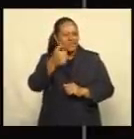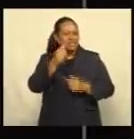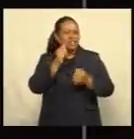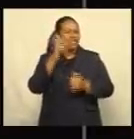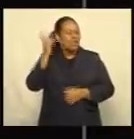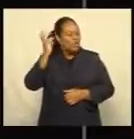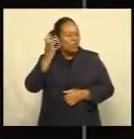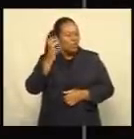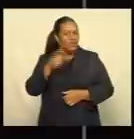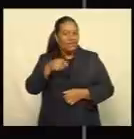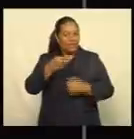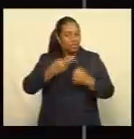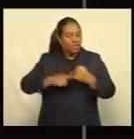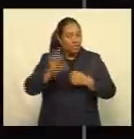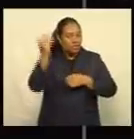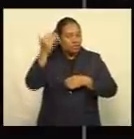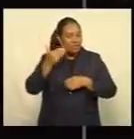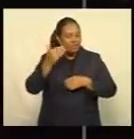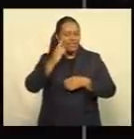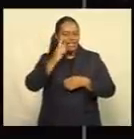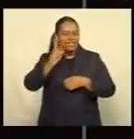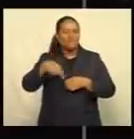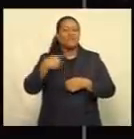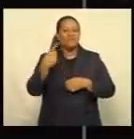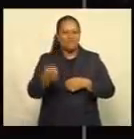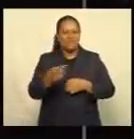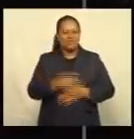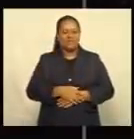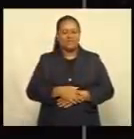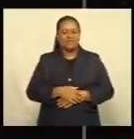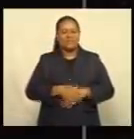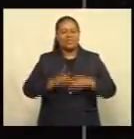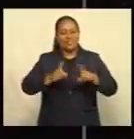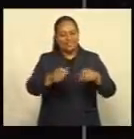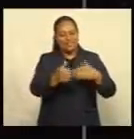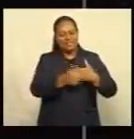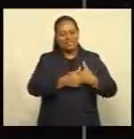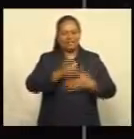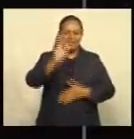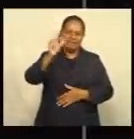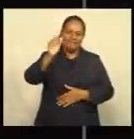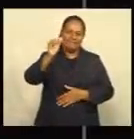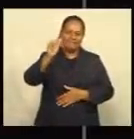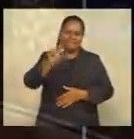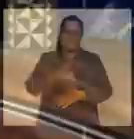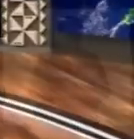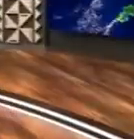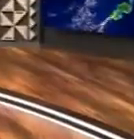That's your news this evening. I'll see you again tomorrow. Until then, stay safe. Modemanda.